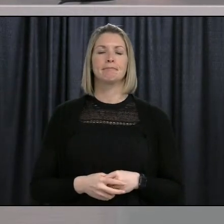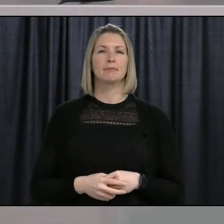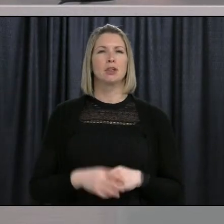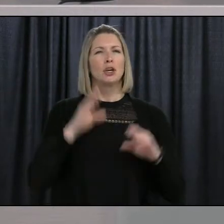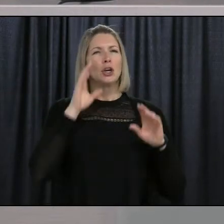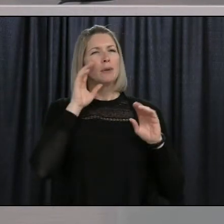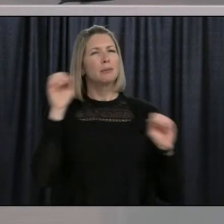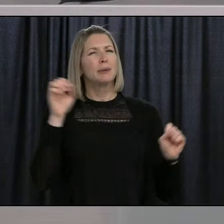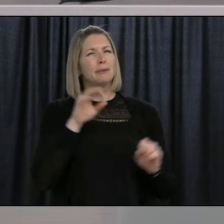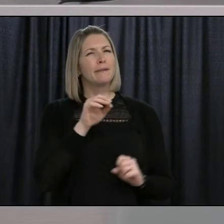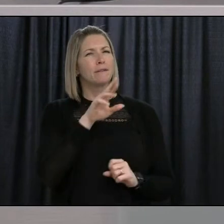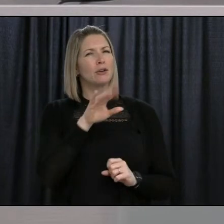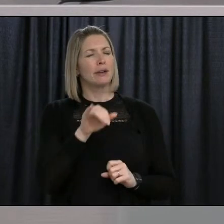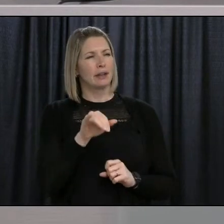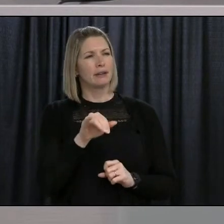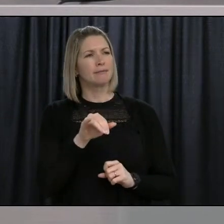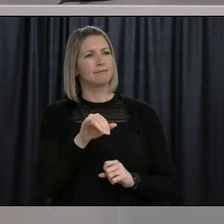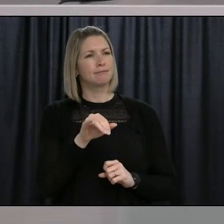Fury.